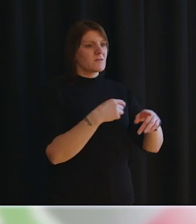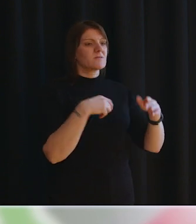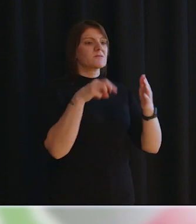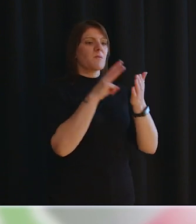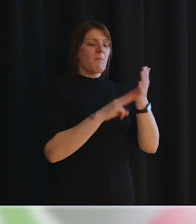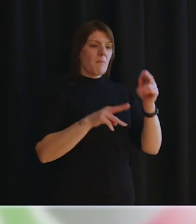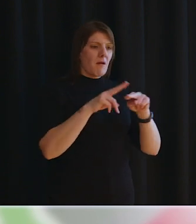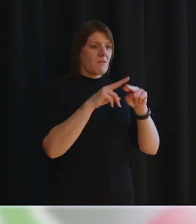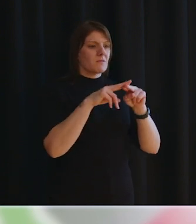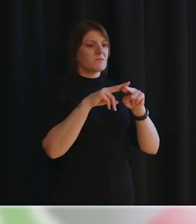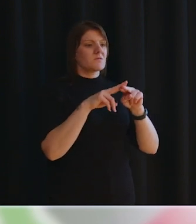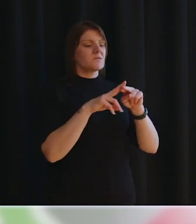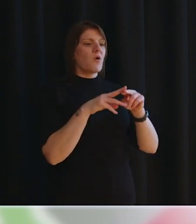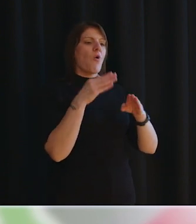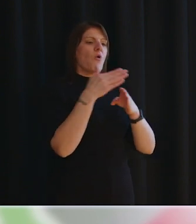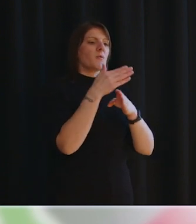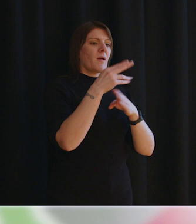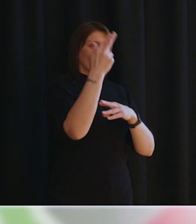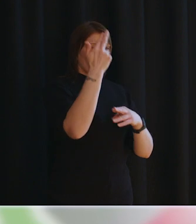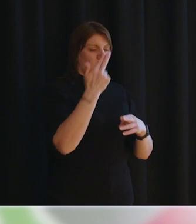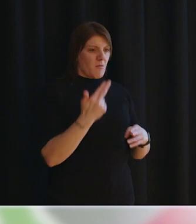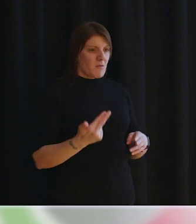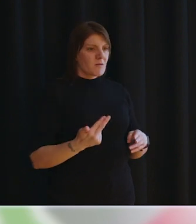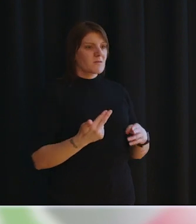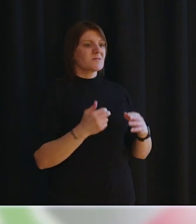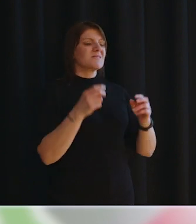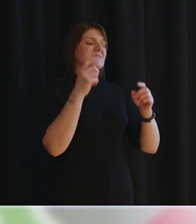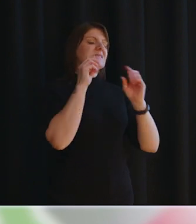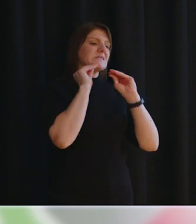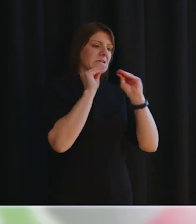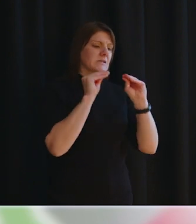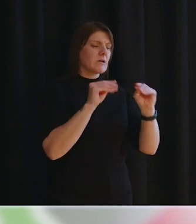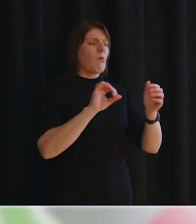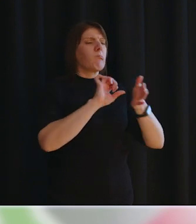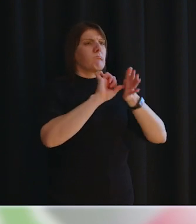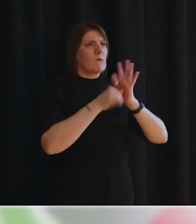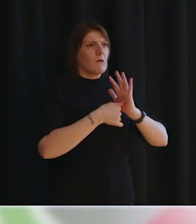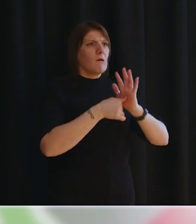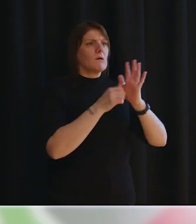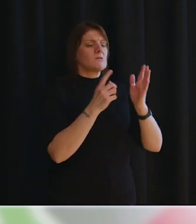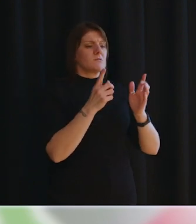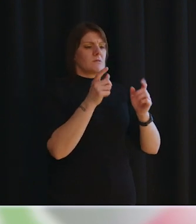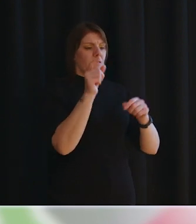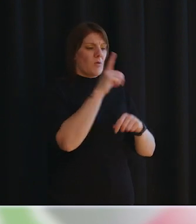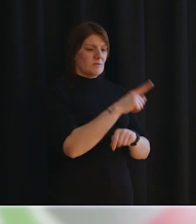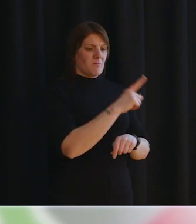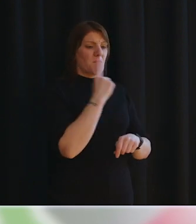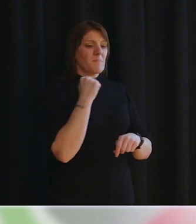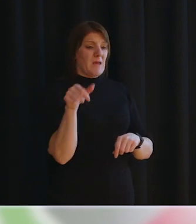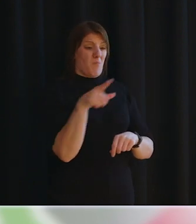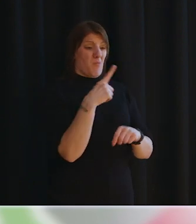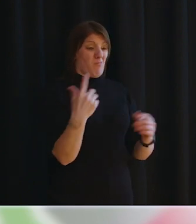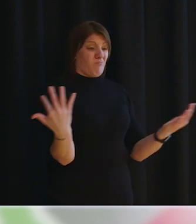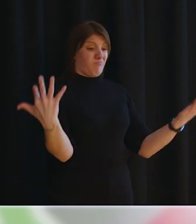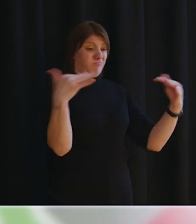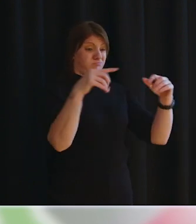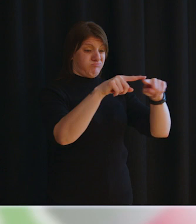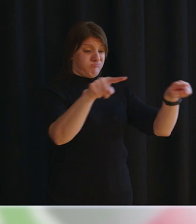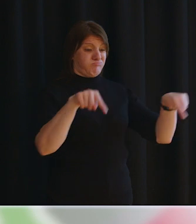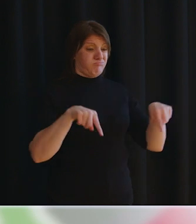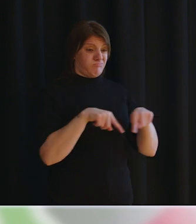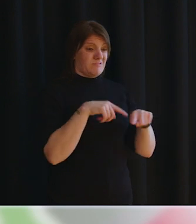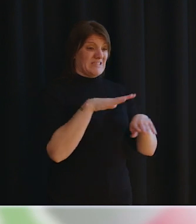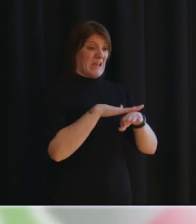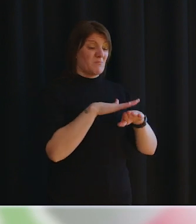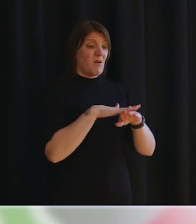occupational therapists. It is really, really hard to get all those people in the same room at the same time. It's often quite difficult just to get the teacher into the room for an